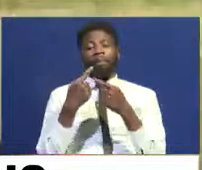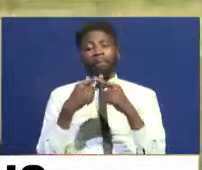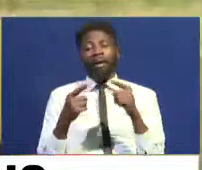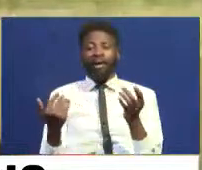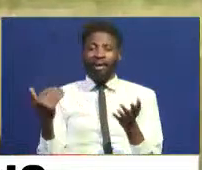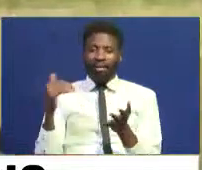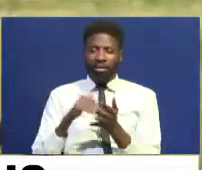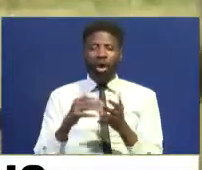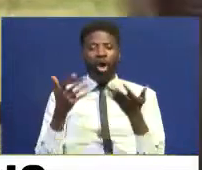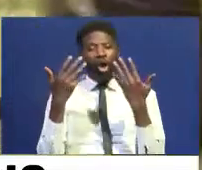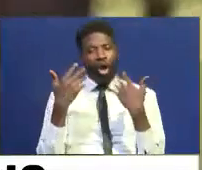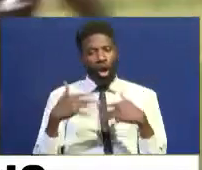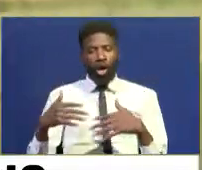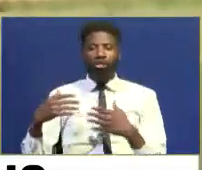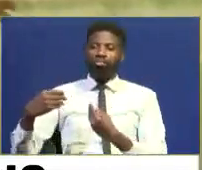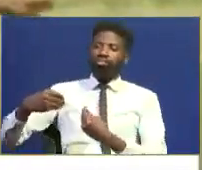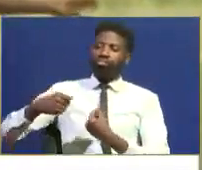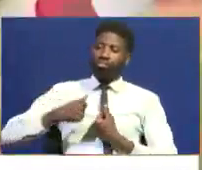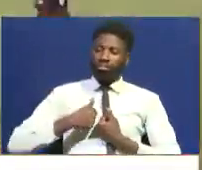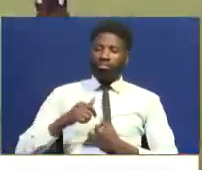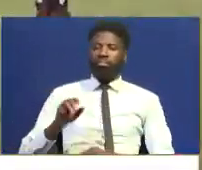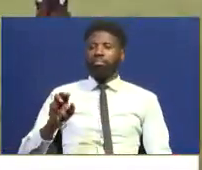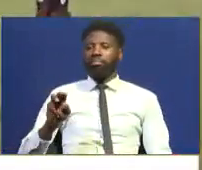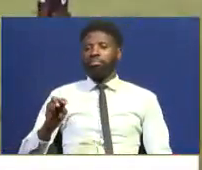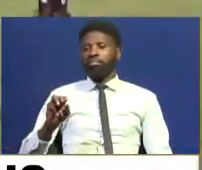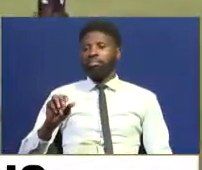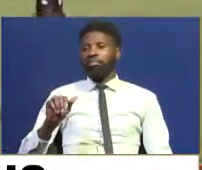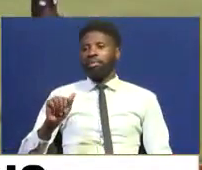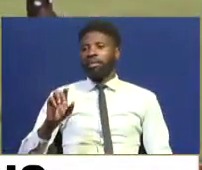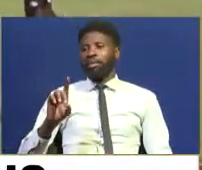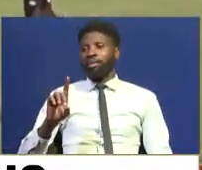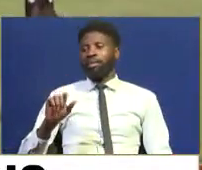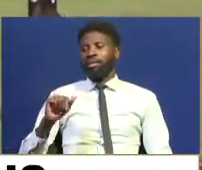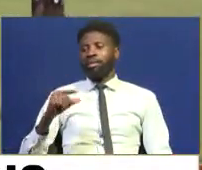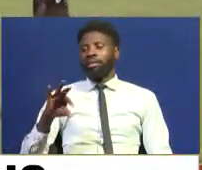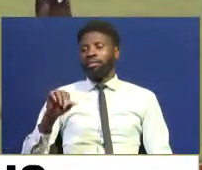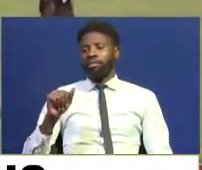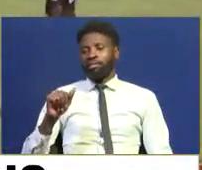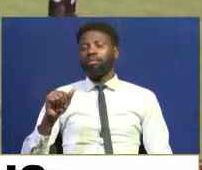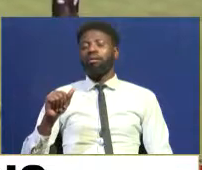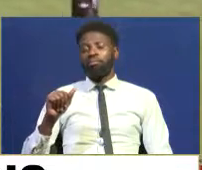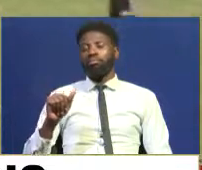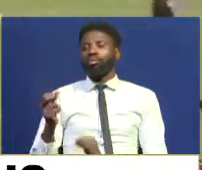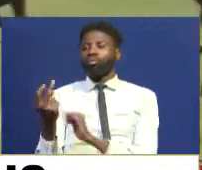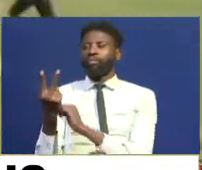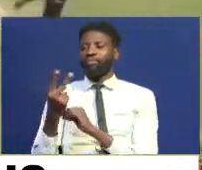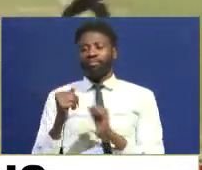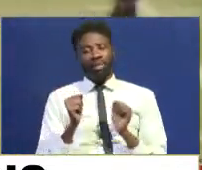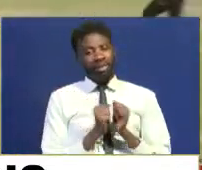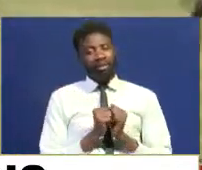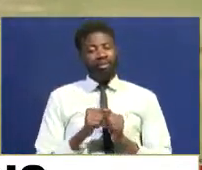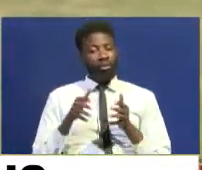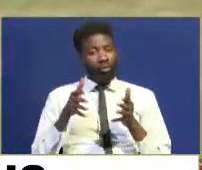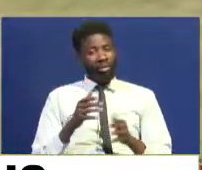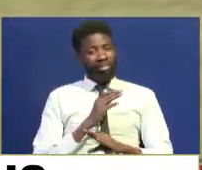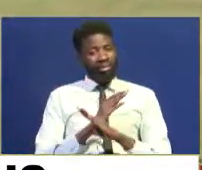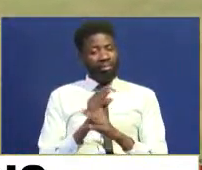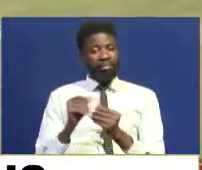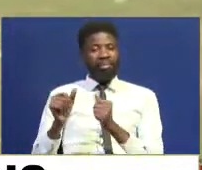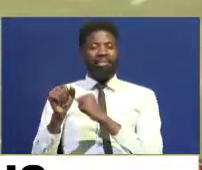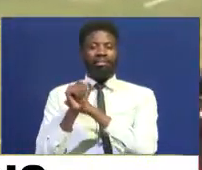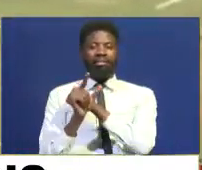their final group match to Madagascar, who beat them 12-10. In other matches played today, Zambia beat